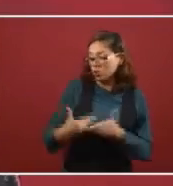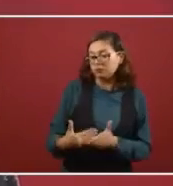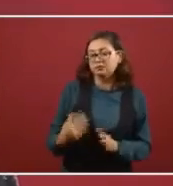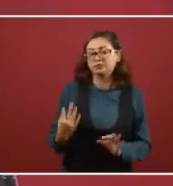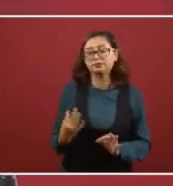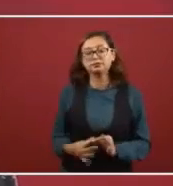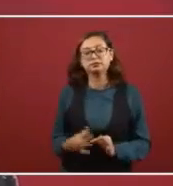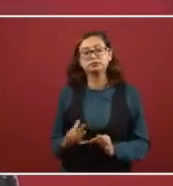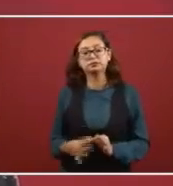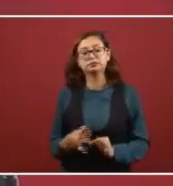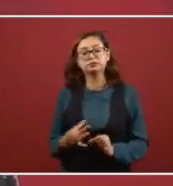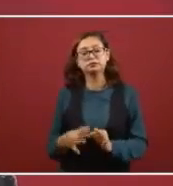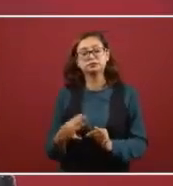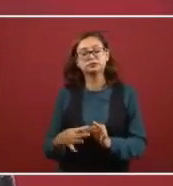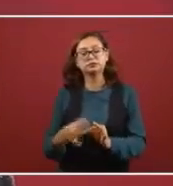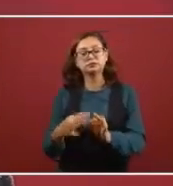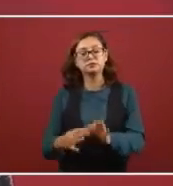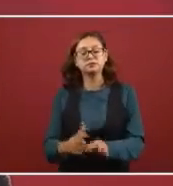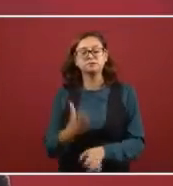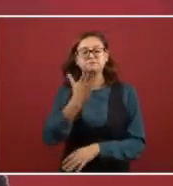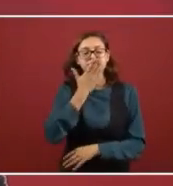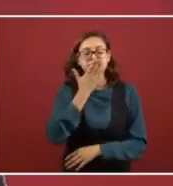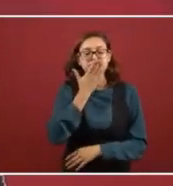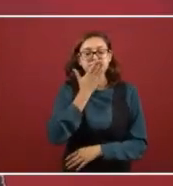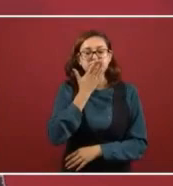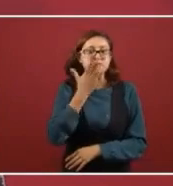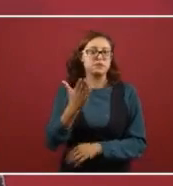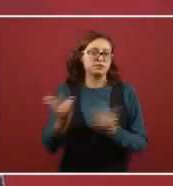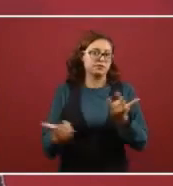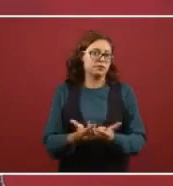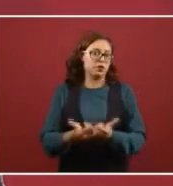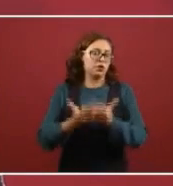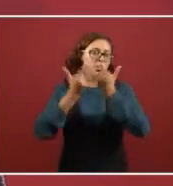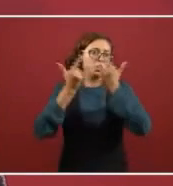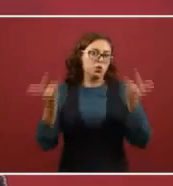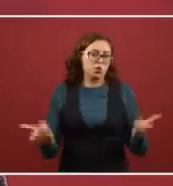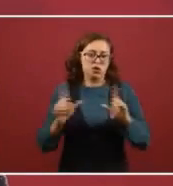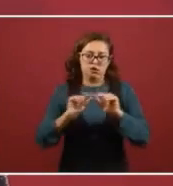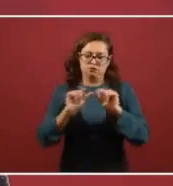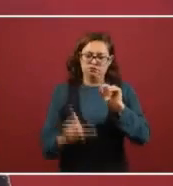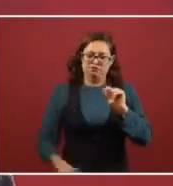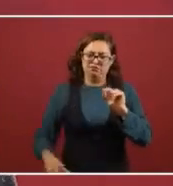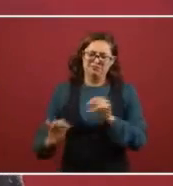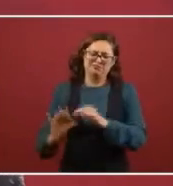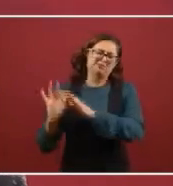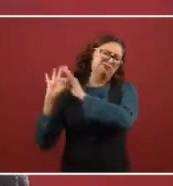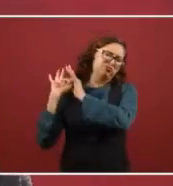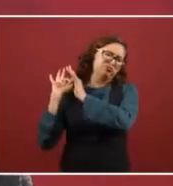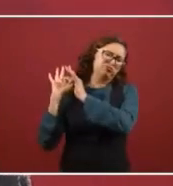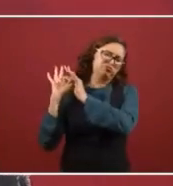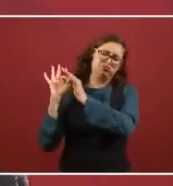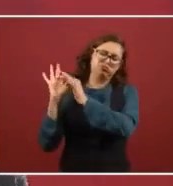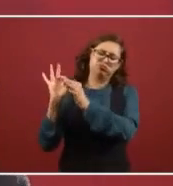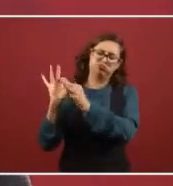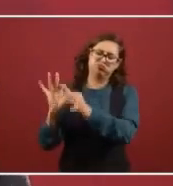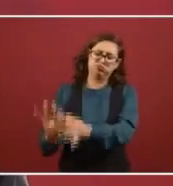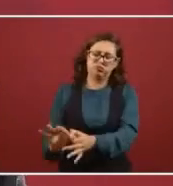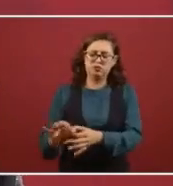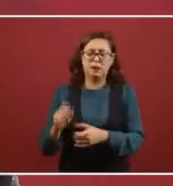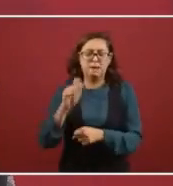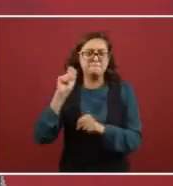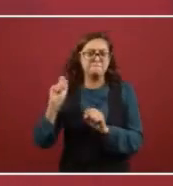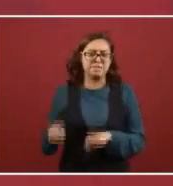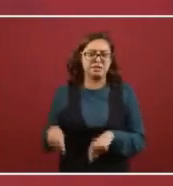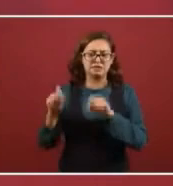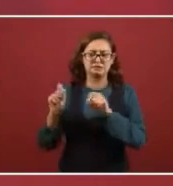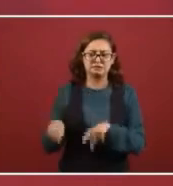además, está pegada a principios And it's históricos. also connected with principles, historical En el caso principles. de las